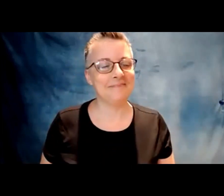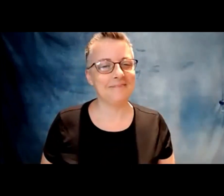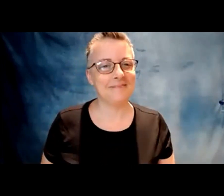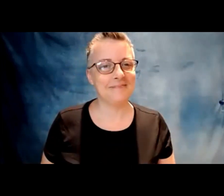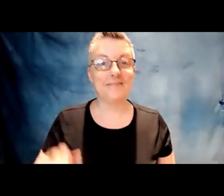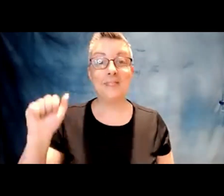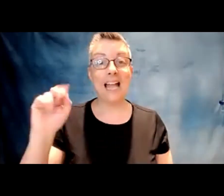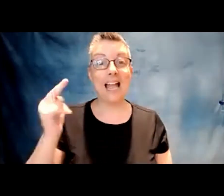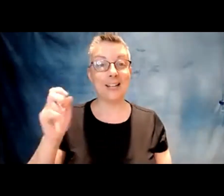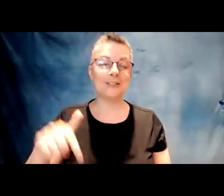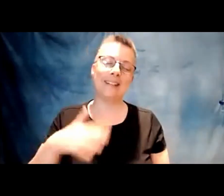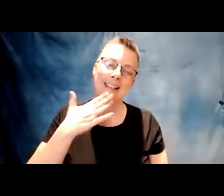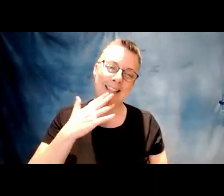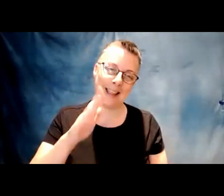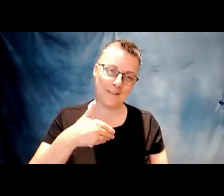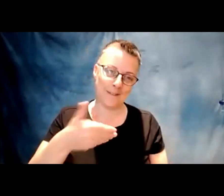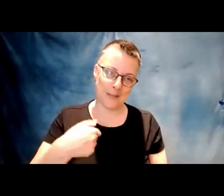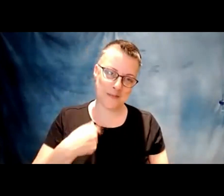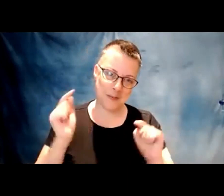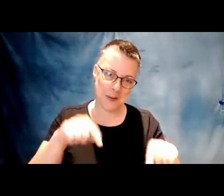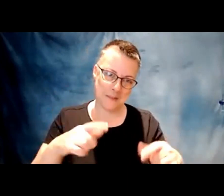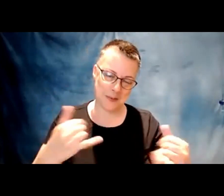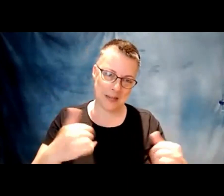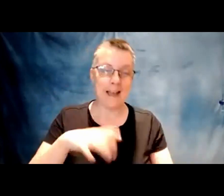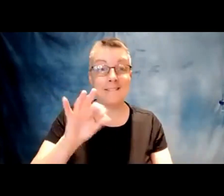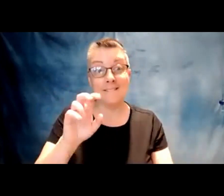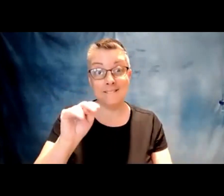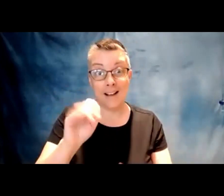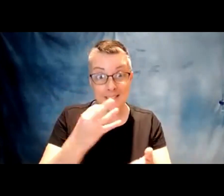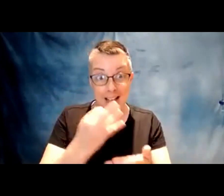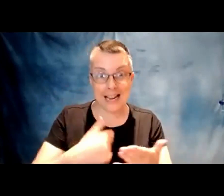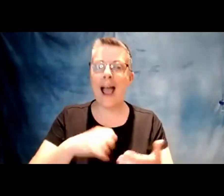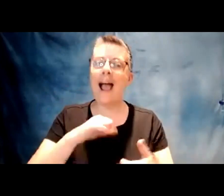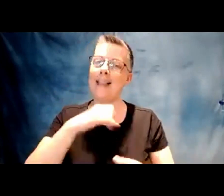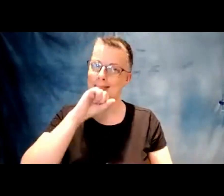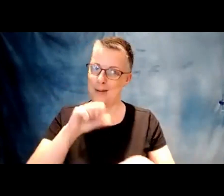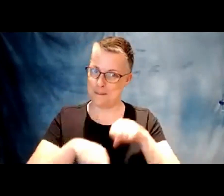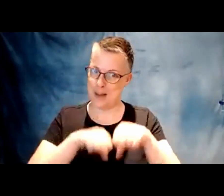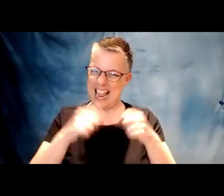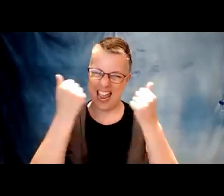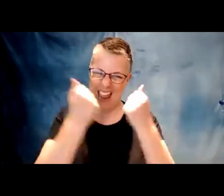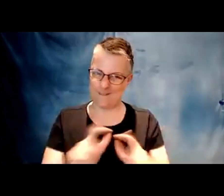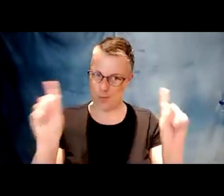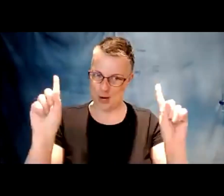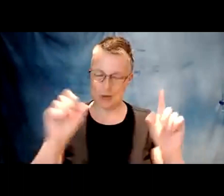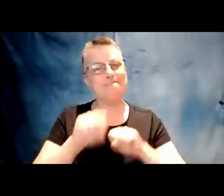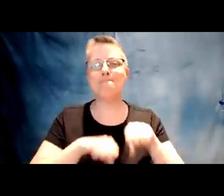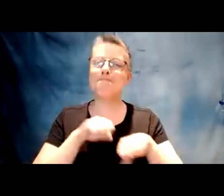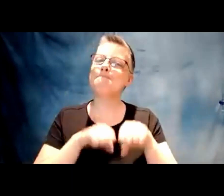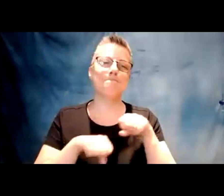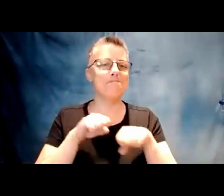Hi, everyone. Thank you so much for having me today. Fun fact, I like to bike everywhere. I bike a